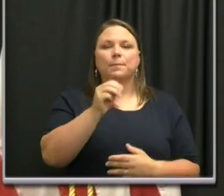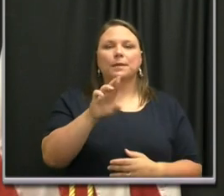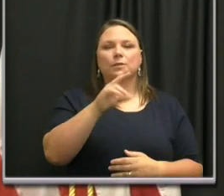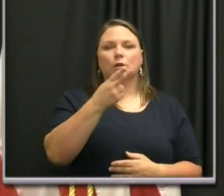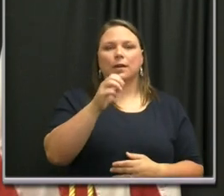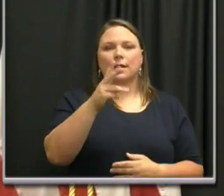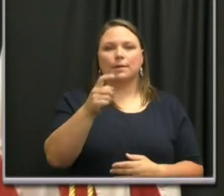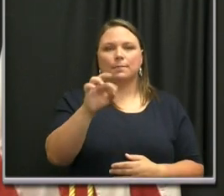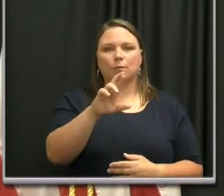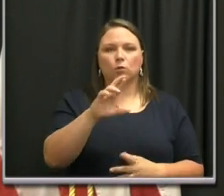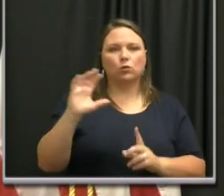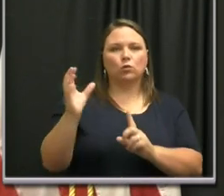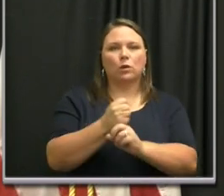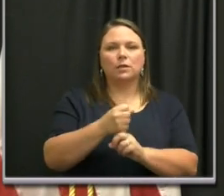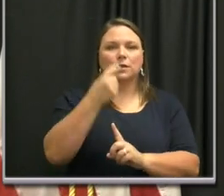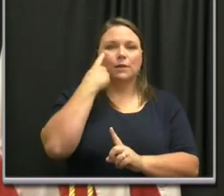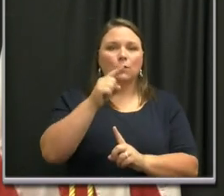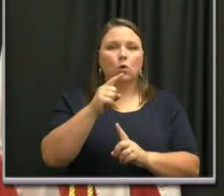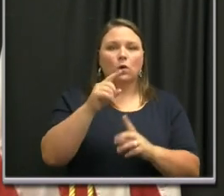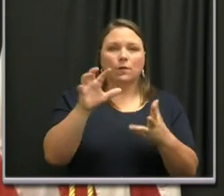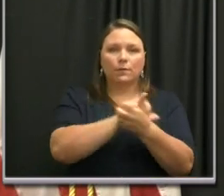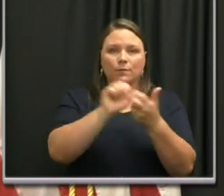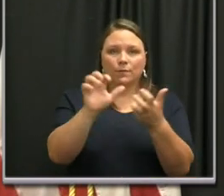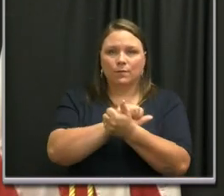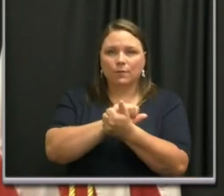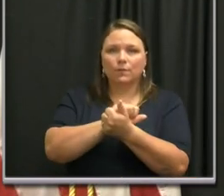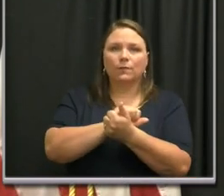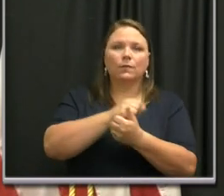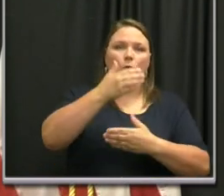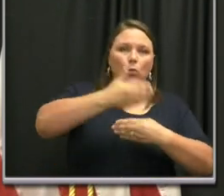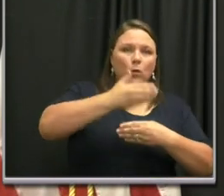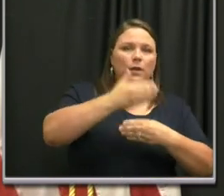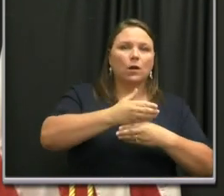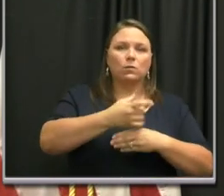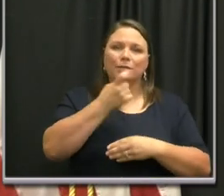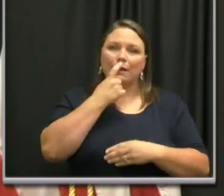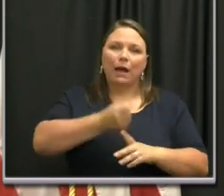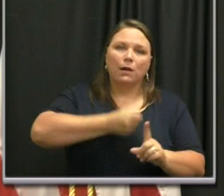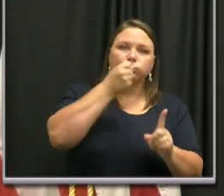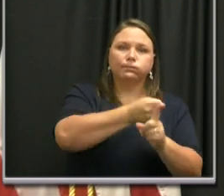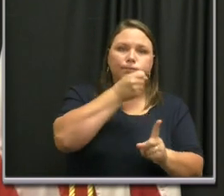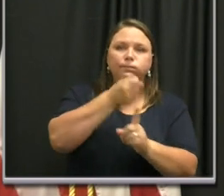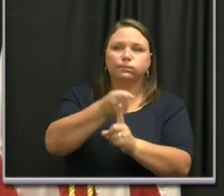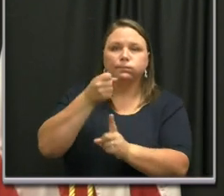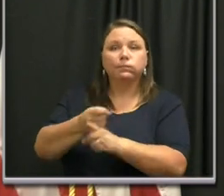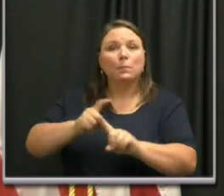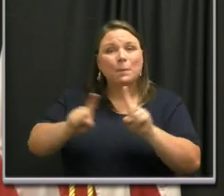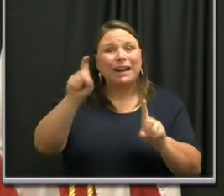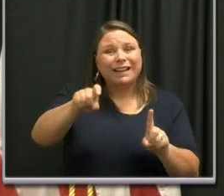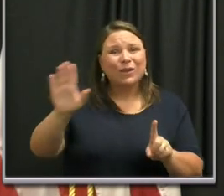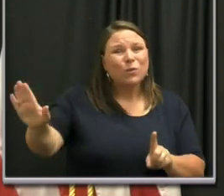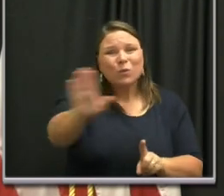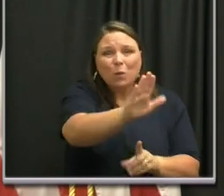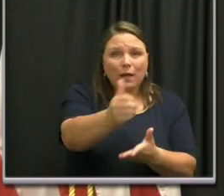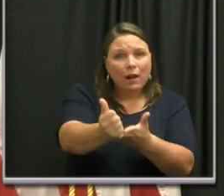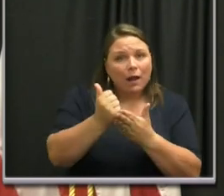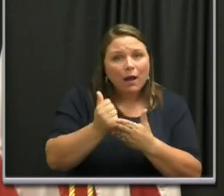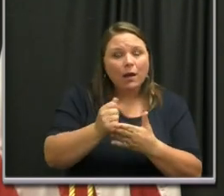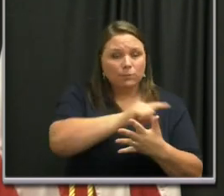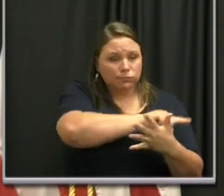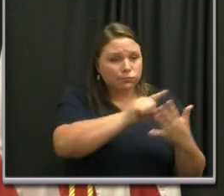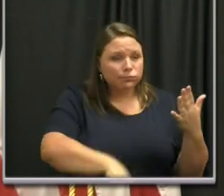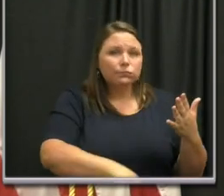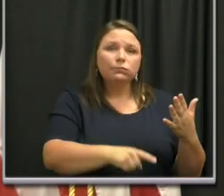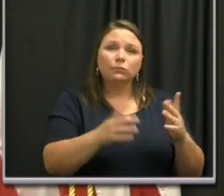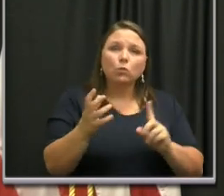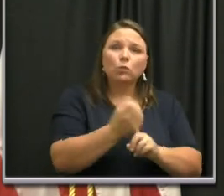was arrested again for vandalism, breaking out windows in the courthouse. We need the public's help. Each of these arrests